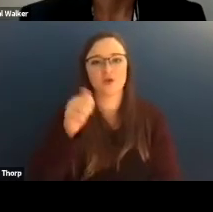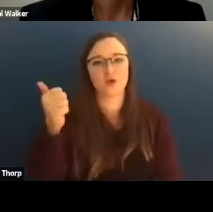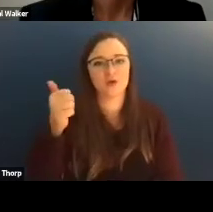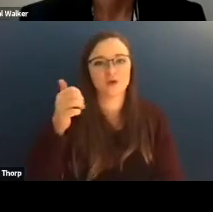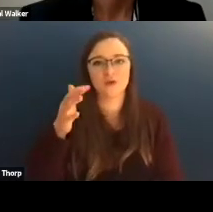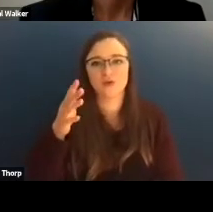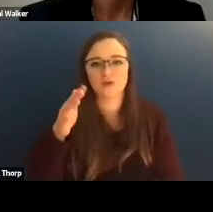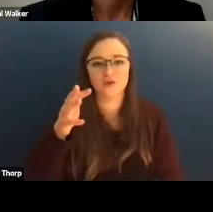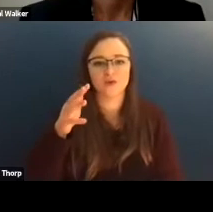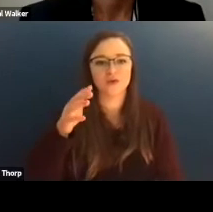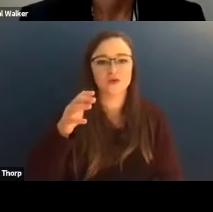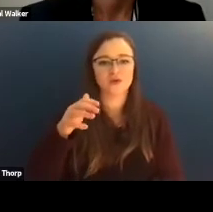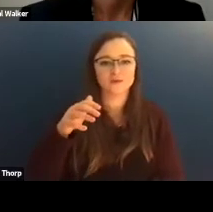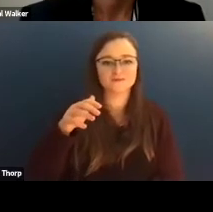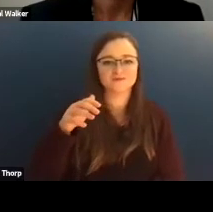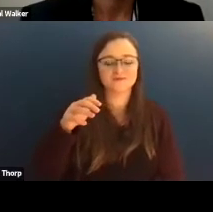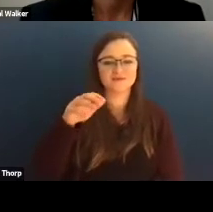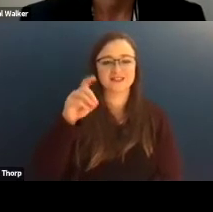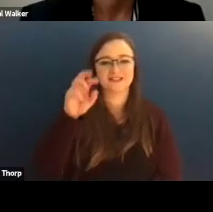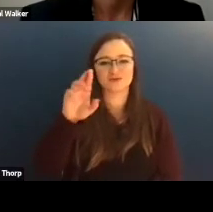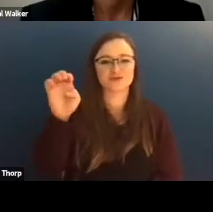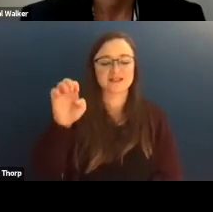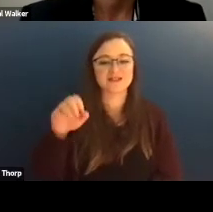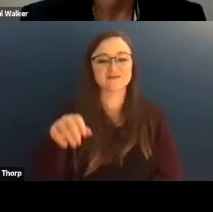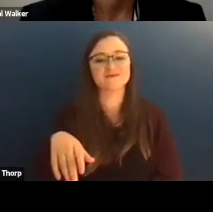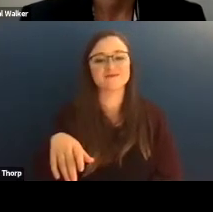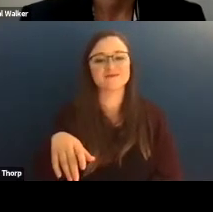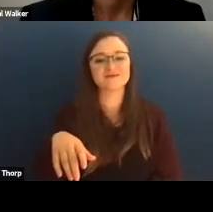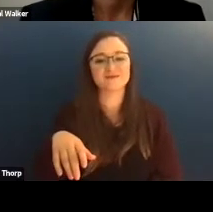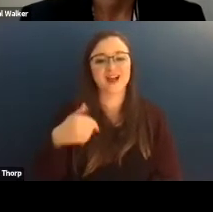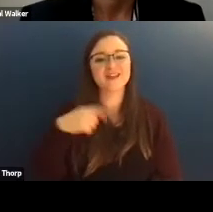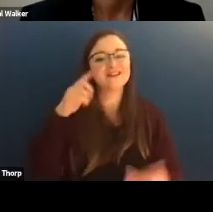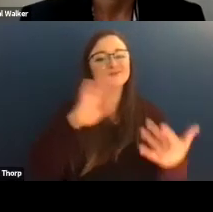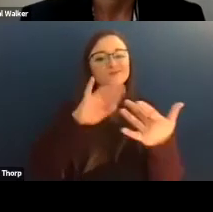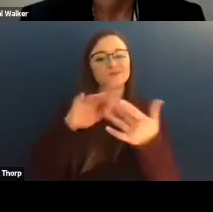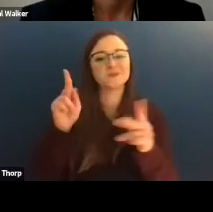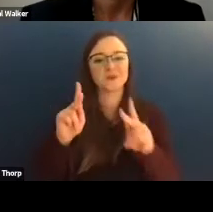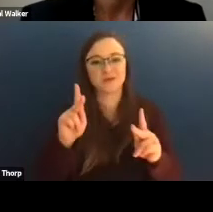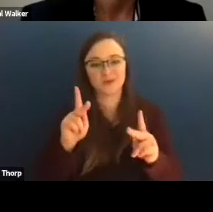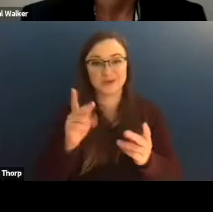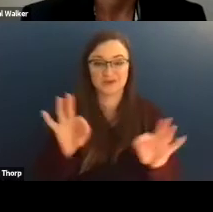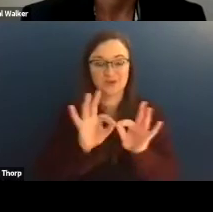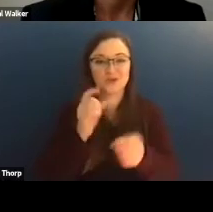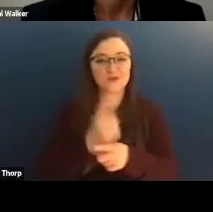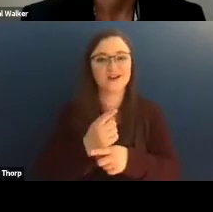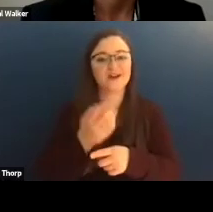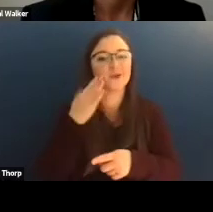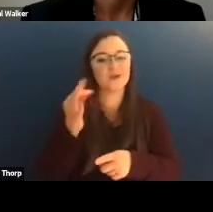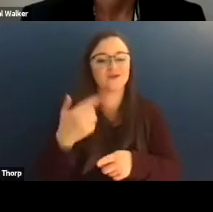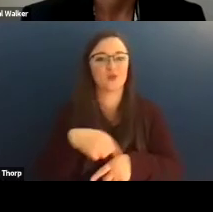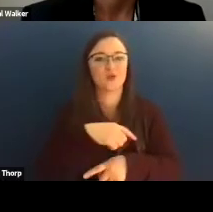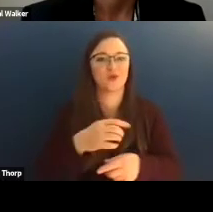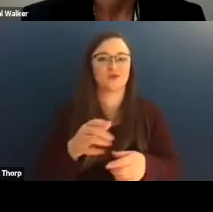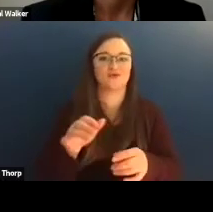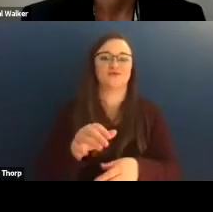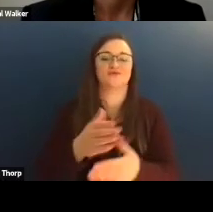out there, is going to be critical, right? Particularly, I don't know about you guys, but maybe we share a similar background where we don't have that much in the way of connections.